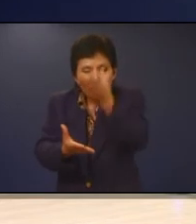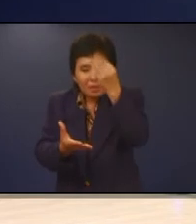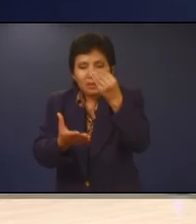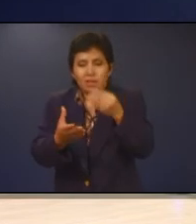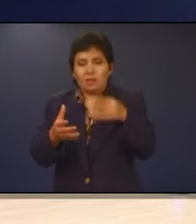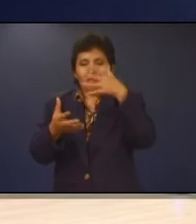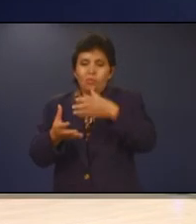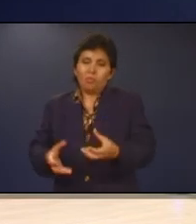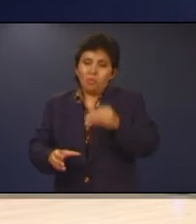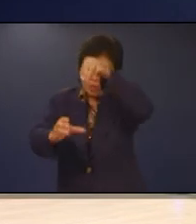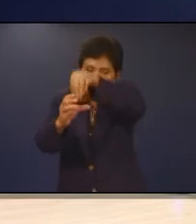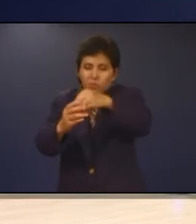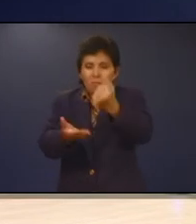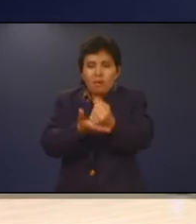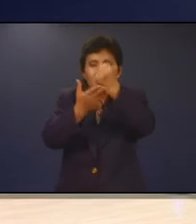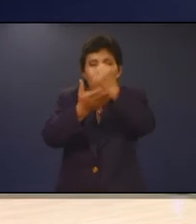in.